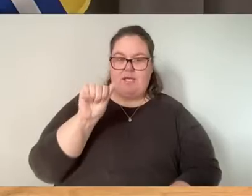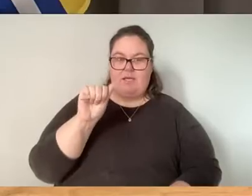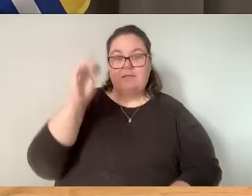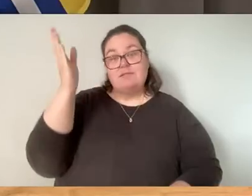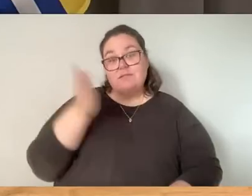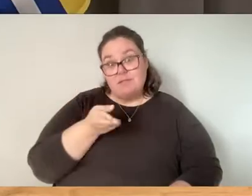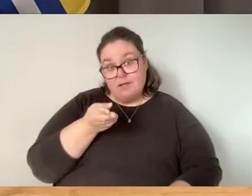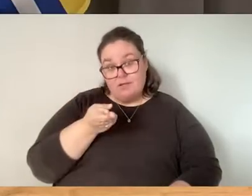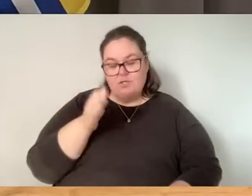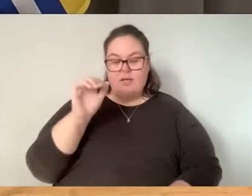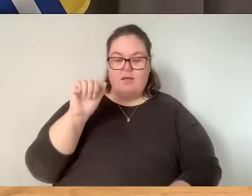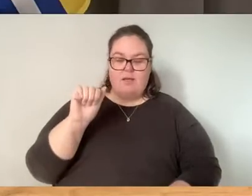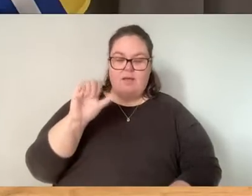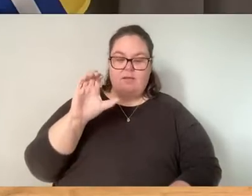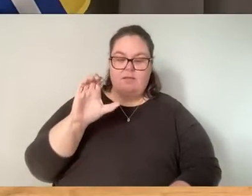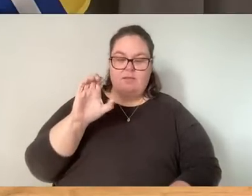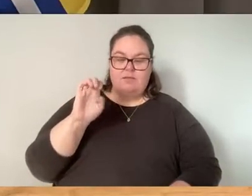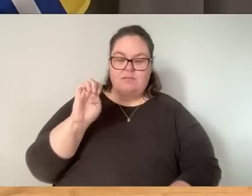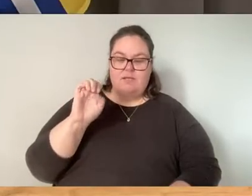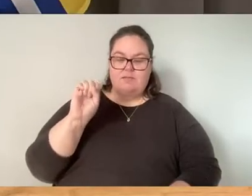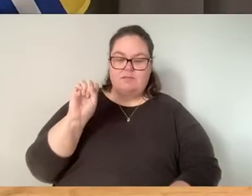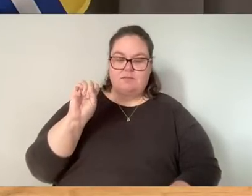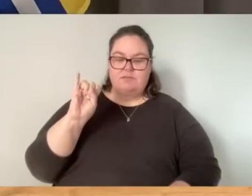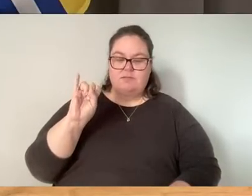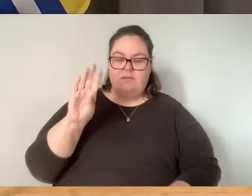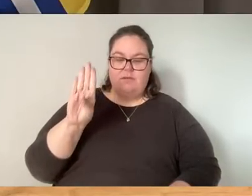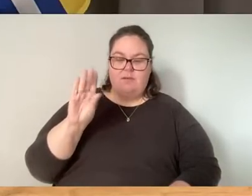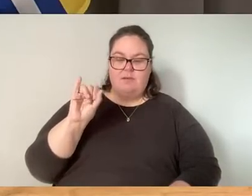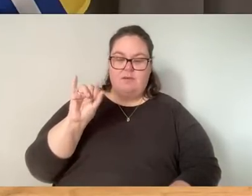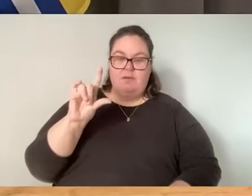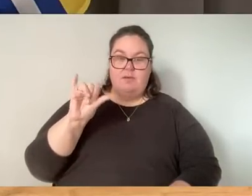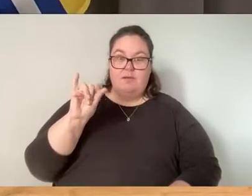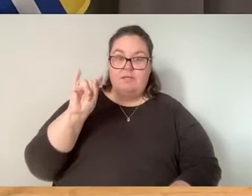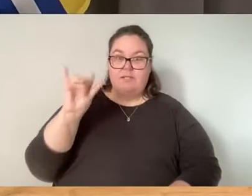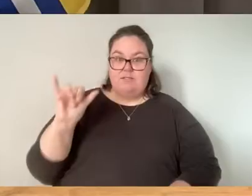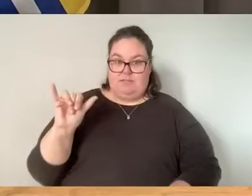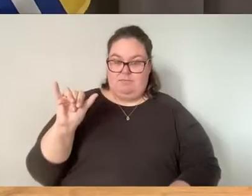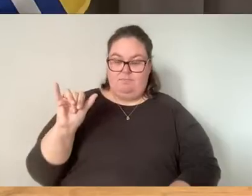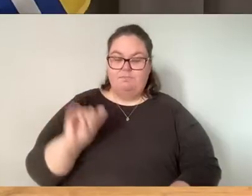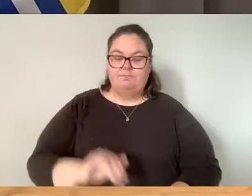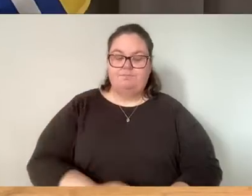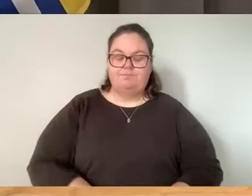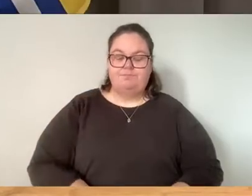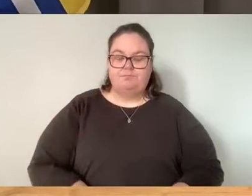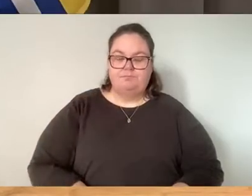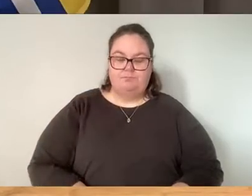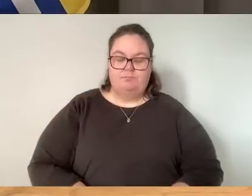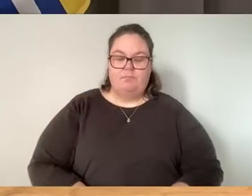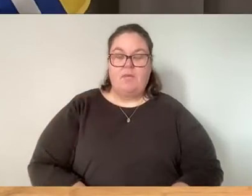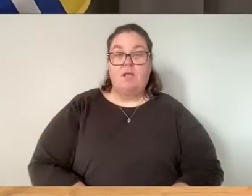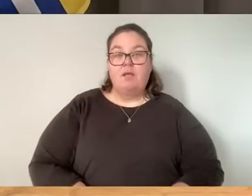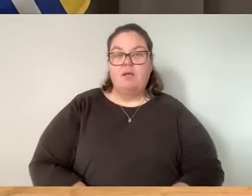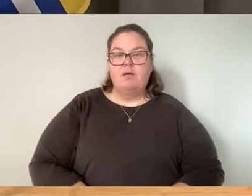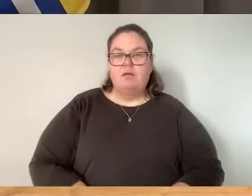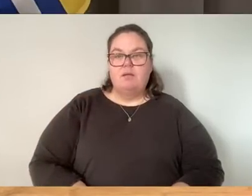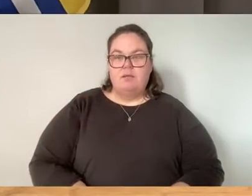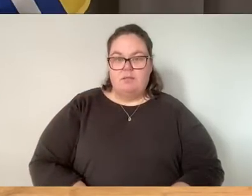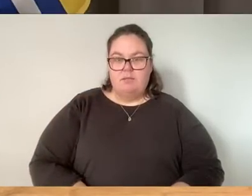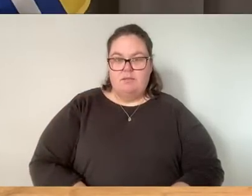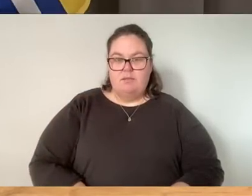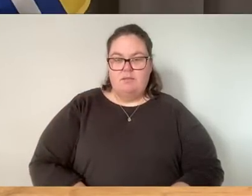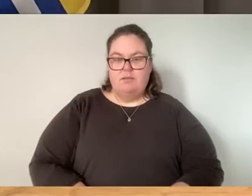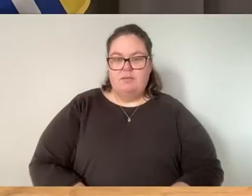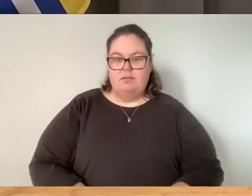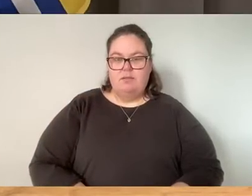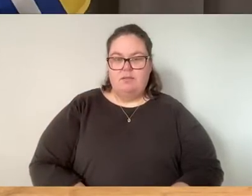www.gnb.ca/accessibility. Le gouvernement sollicite l'avis des Néo-Brunswickois au New Brunswick would like to have input from